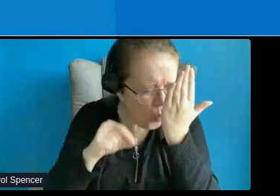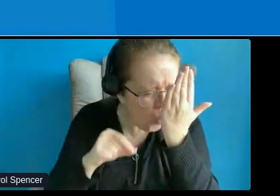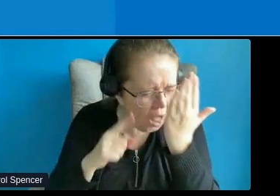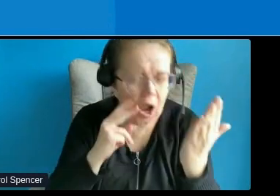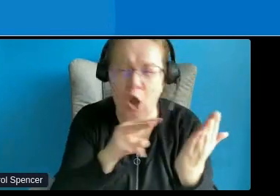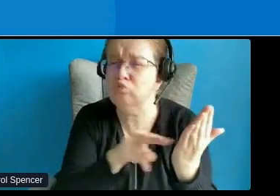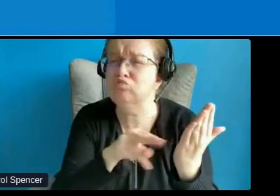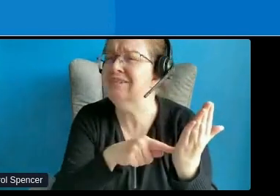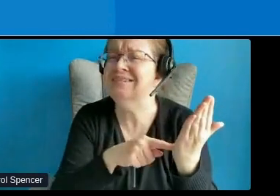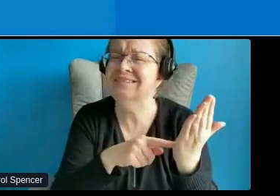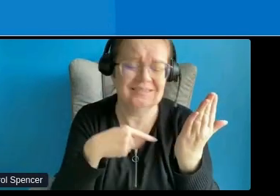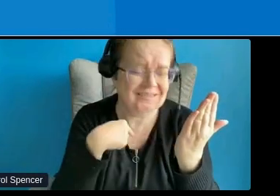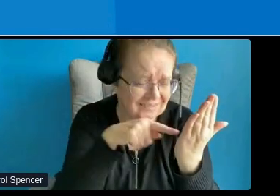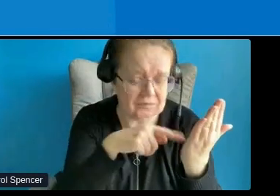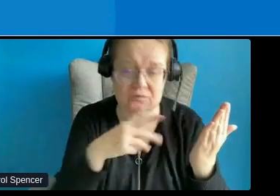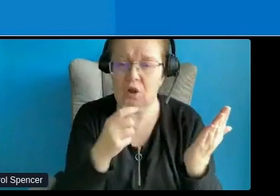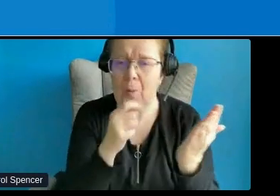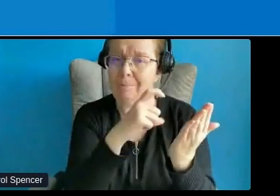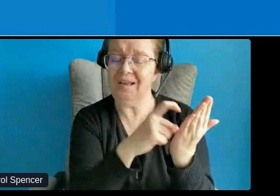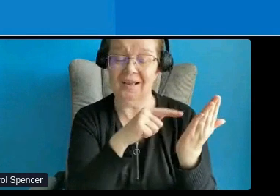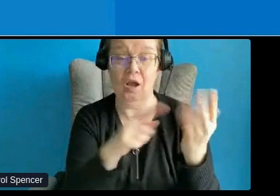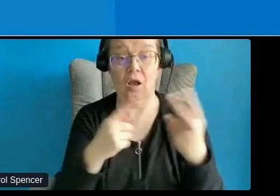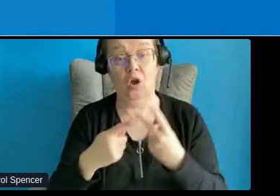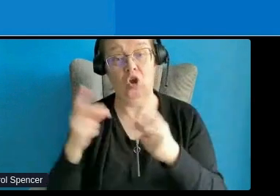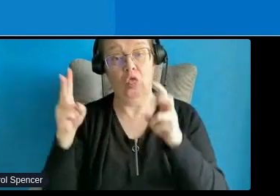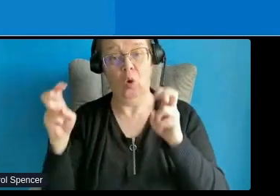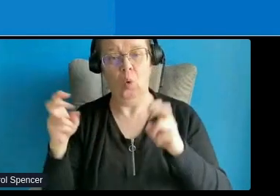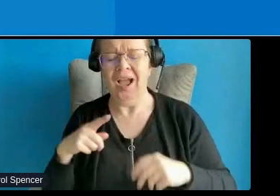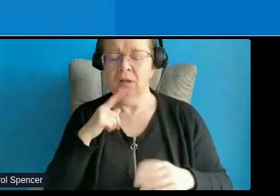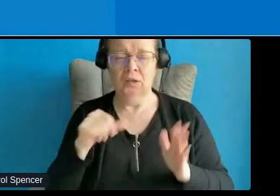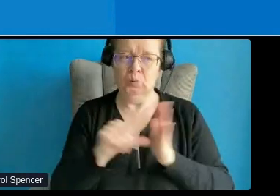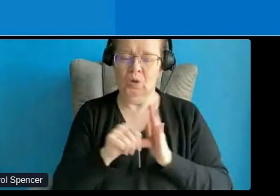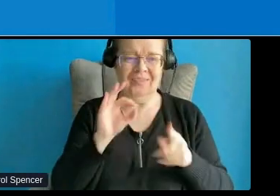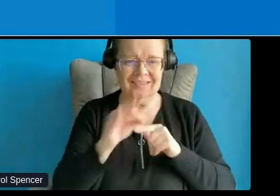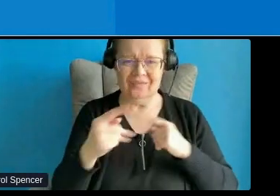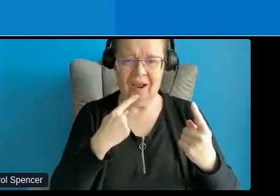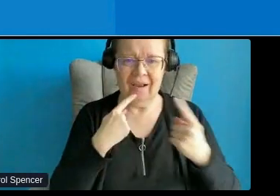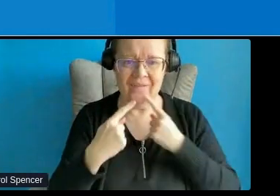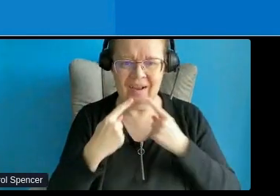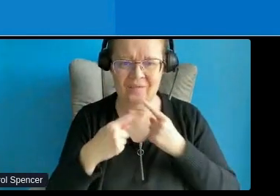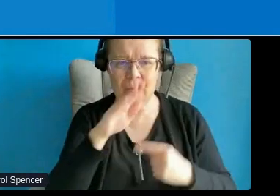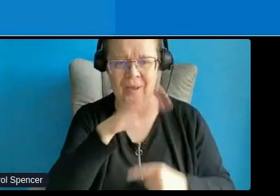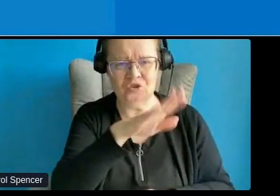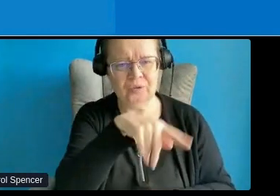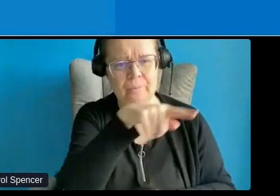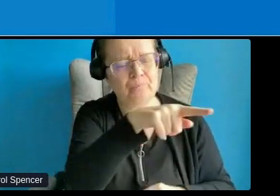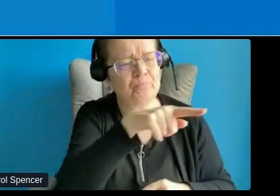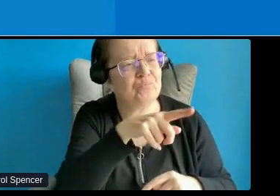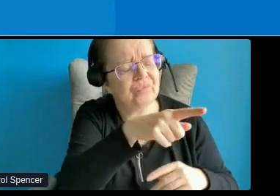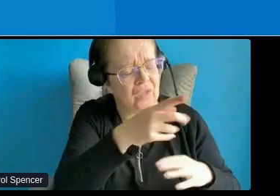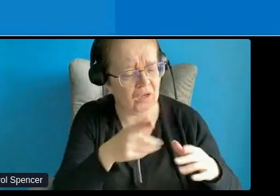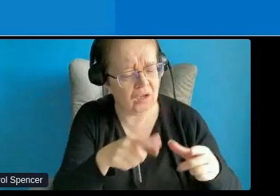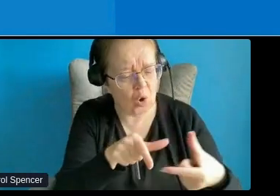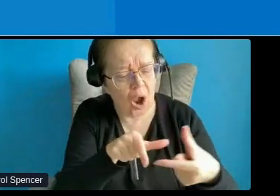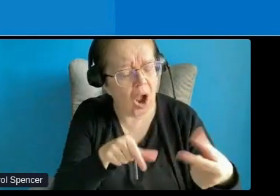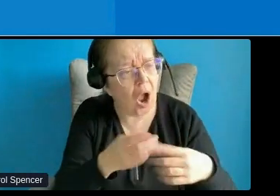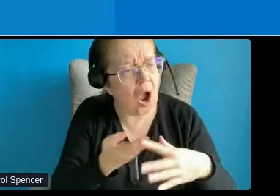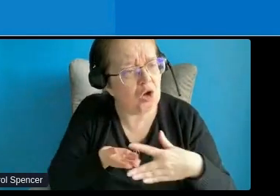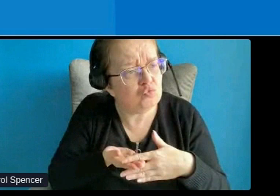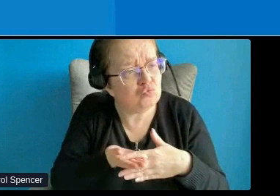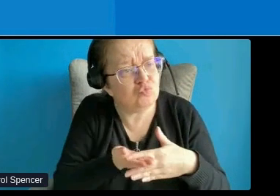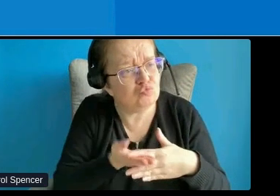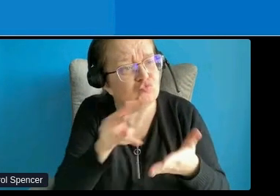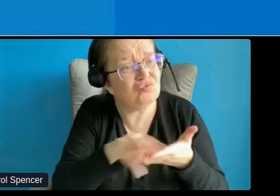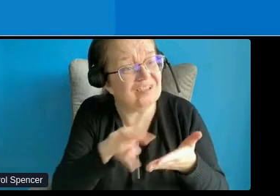simple questions. Another quote we had, it was more difficult to get specific information. For example, is the card